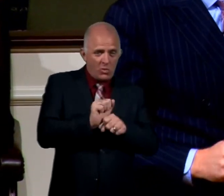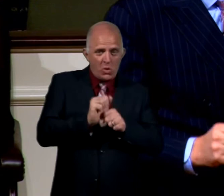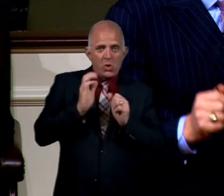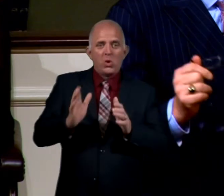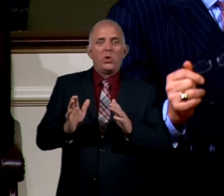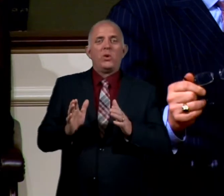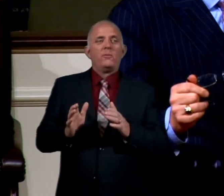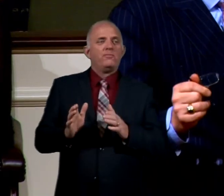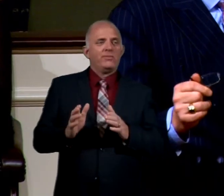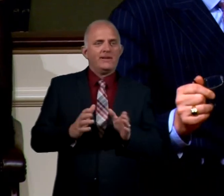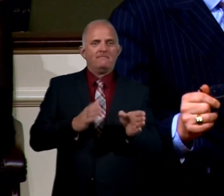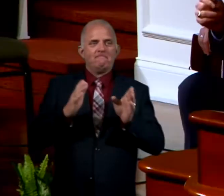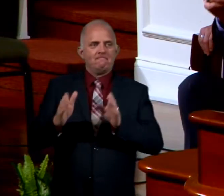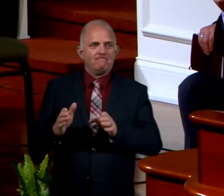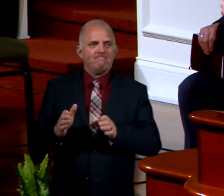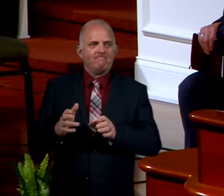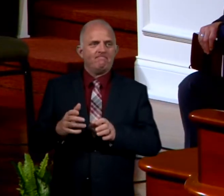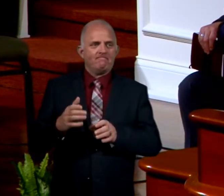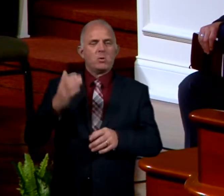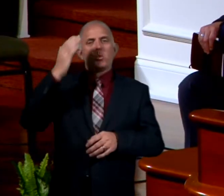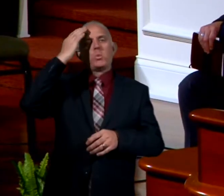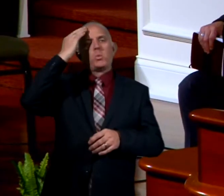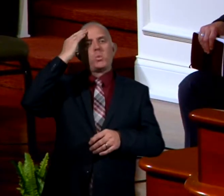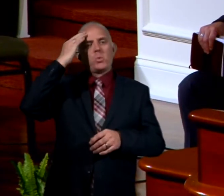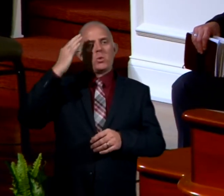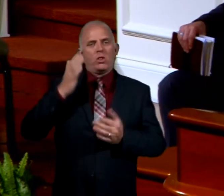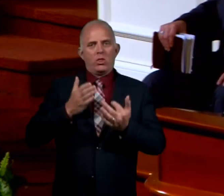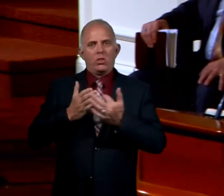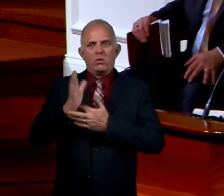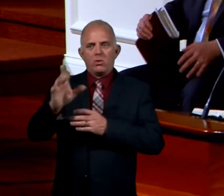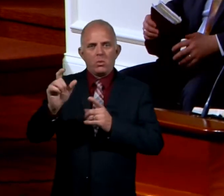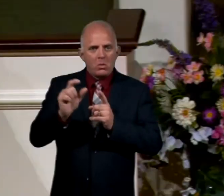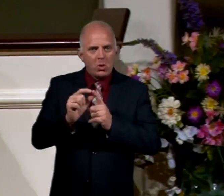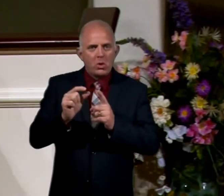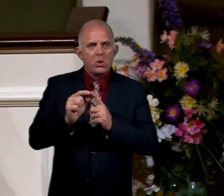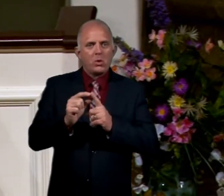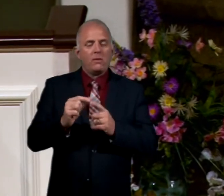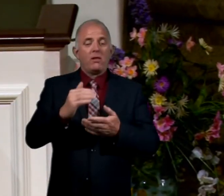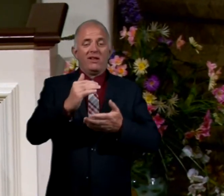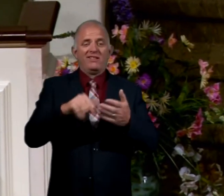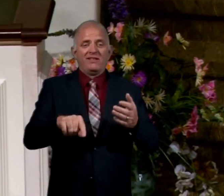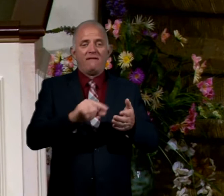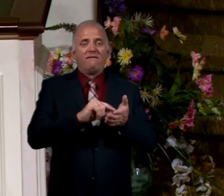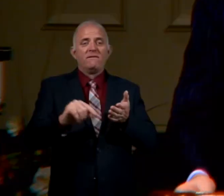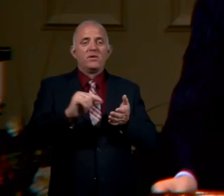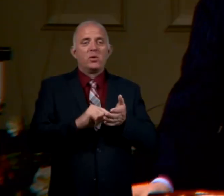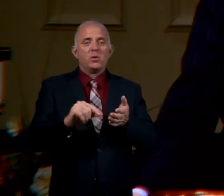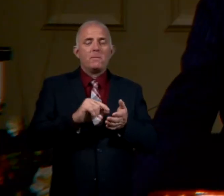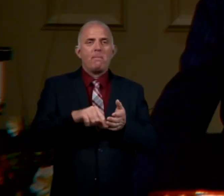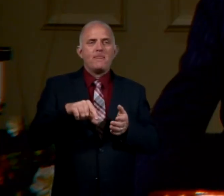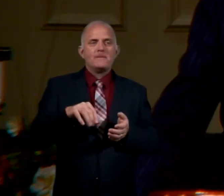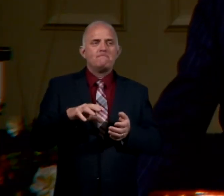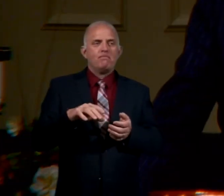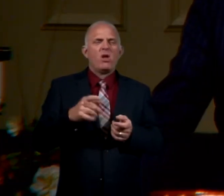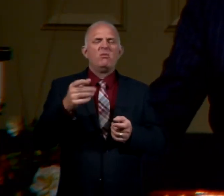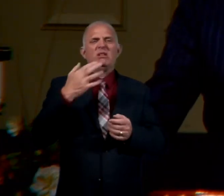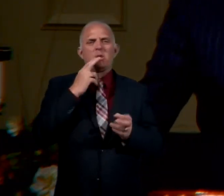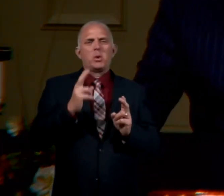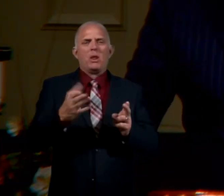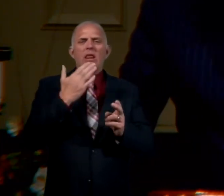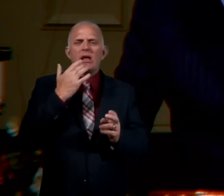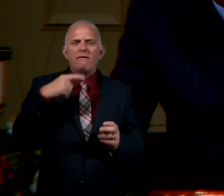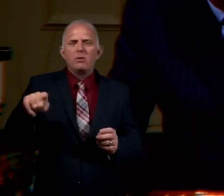then we see that she was known by her words. Look at the next verse, would you please? We need to hasten, but I thank you for following along this